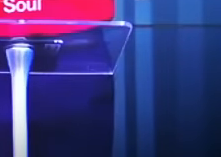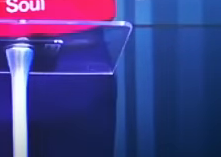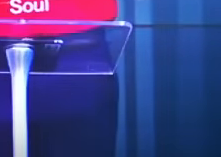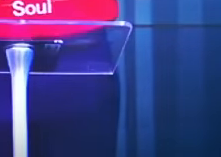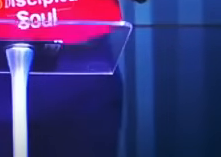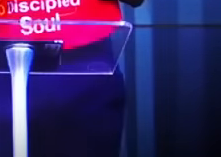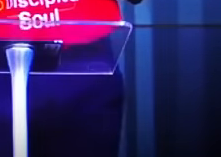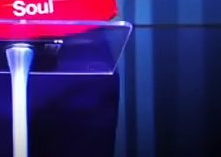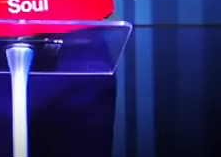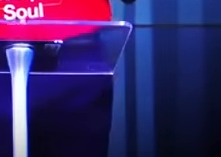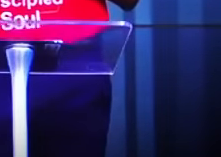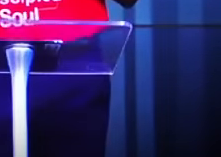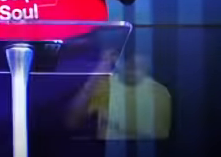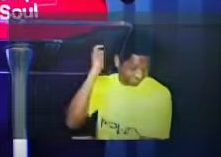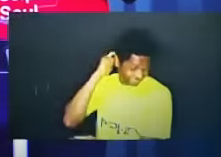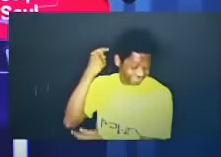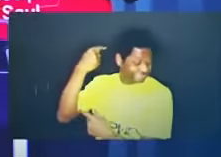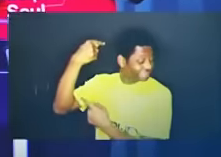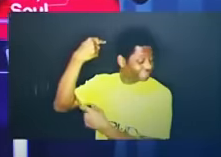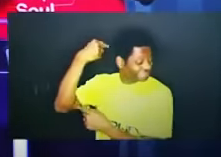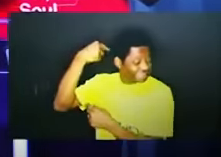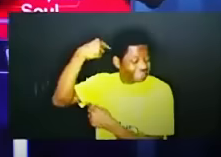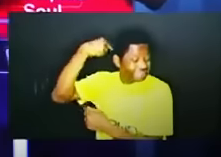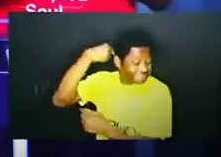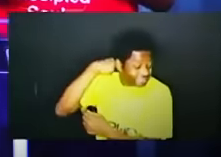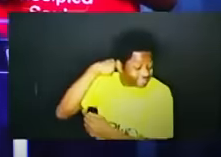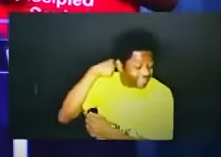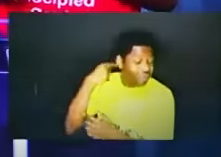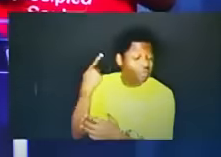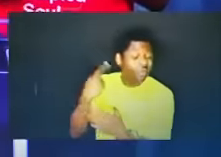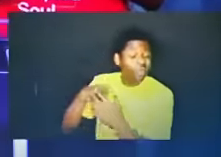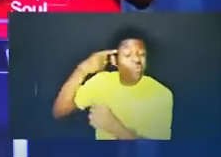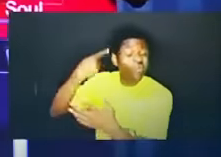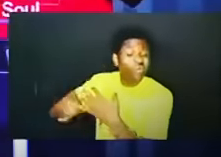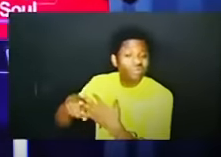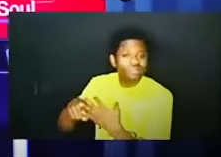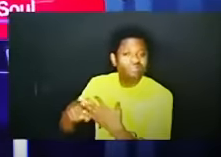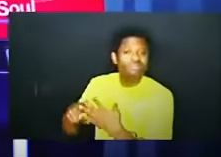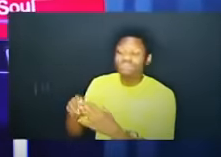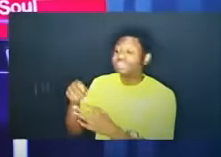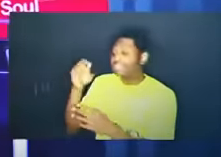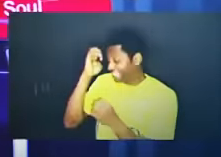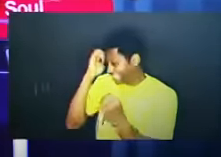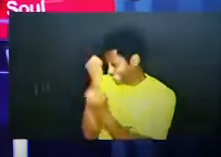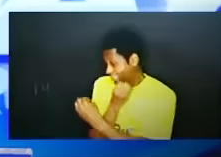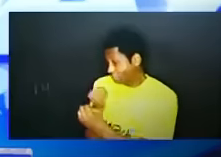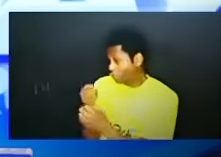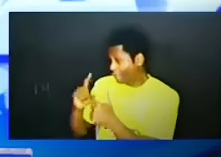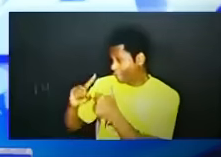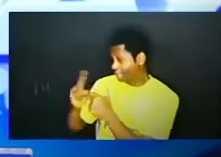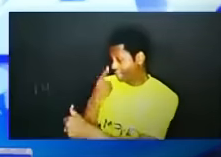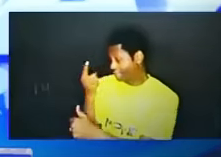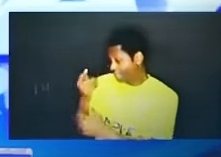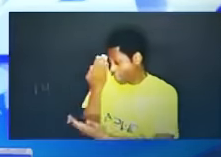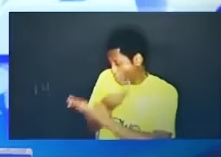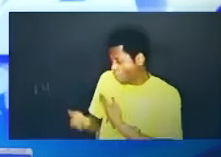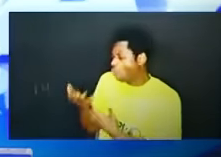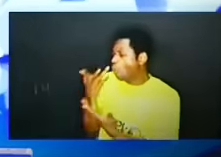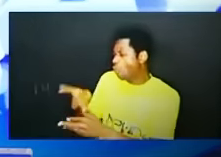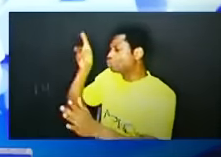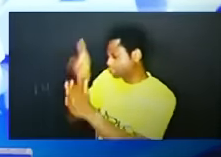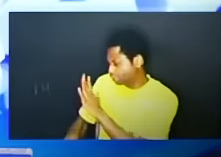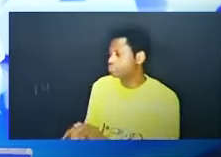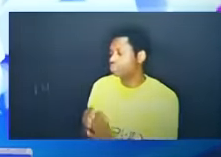firstborn. So until he gets to killing the firstborns, Israel was not going to go.